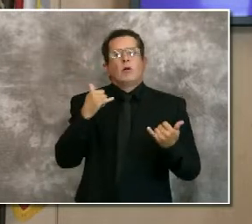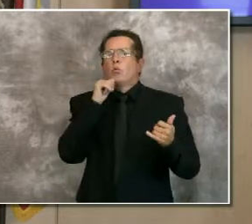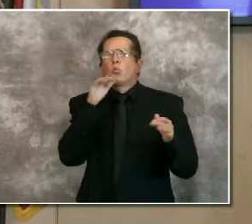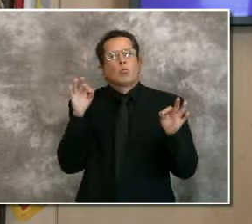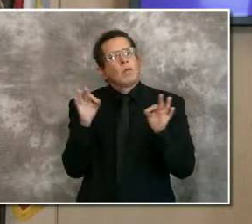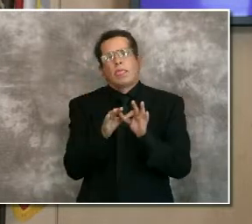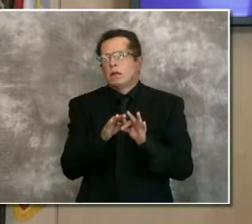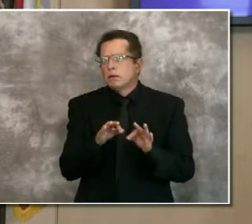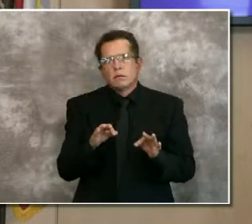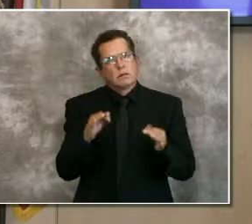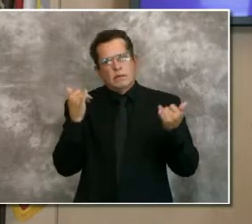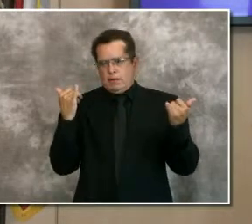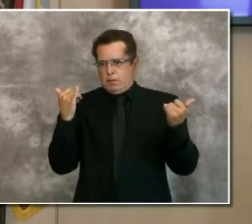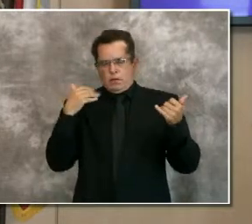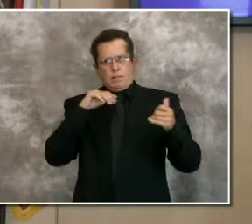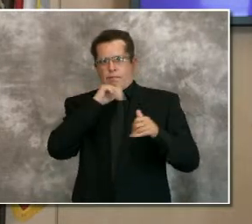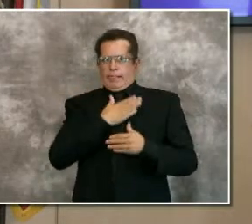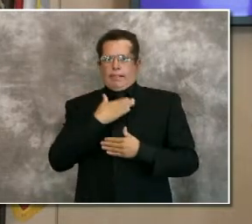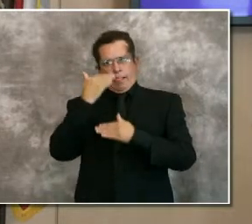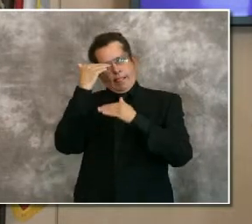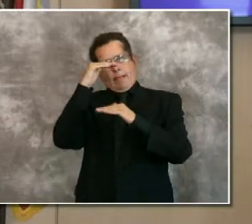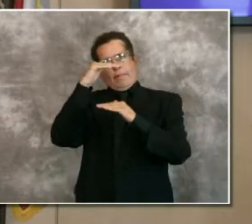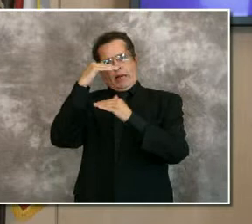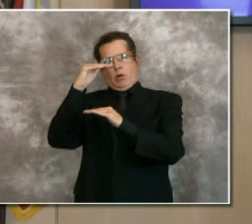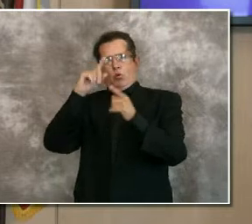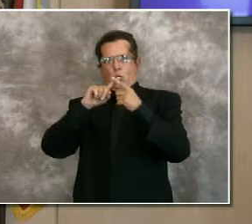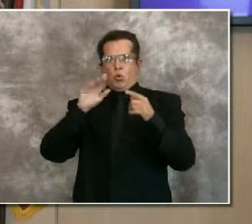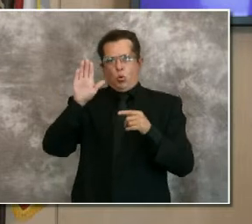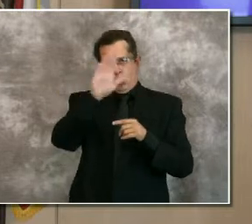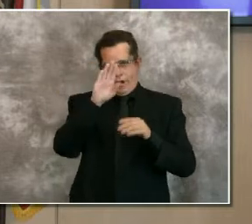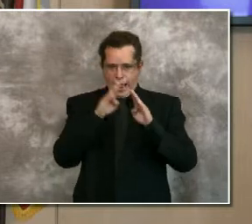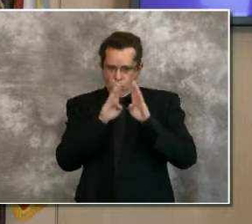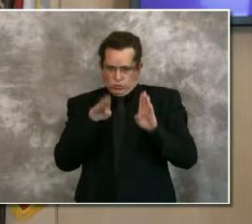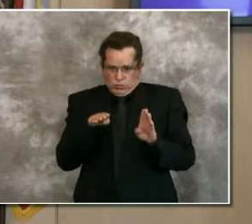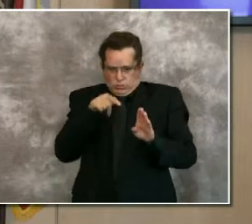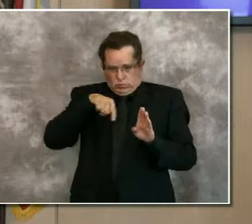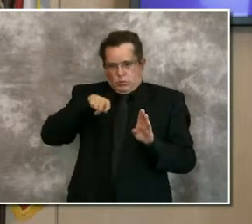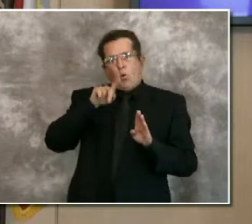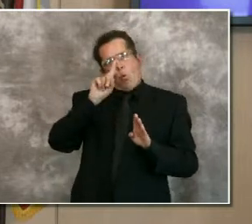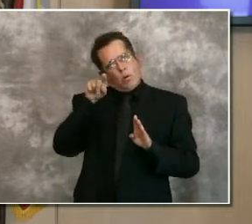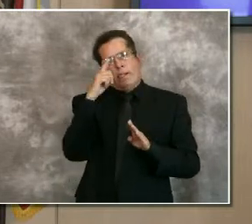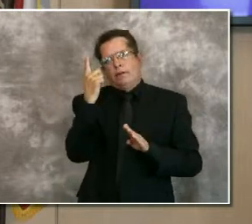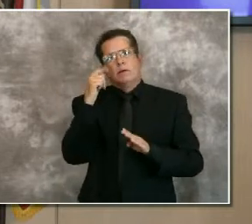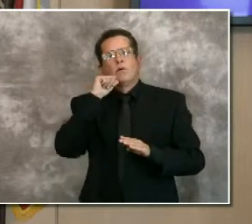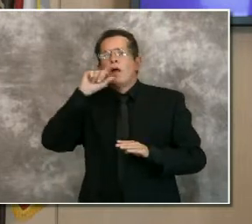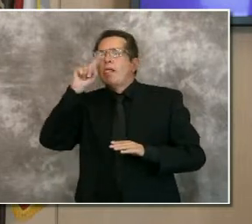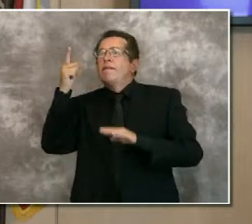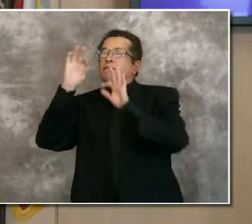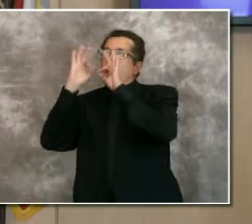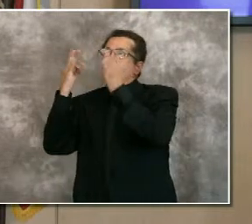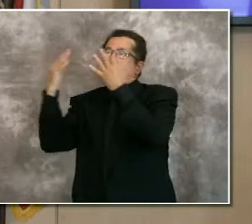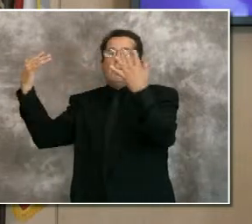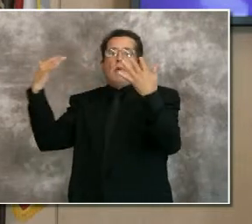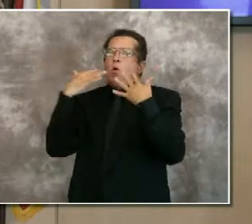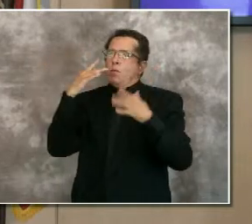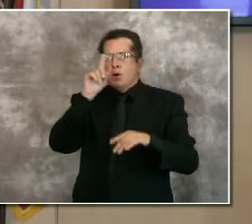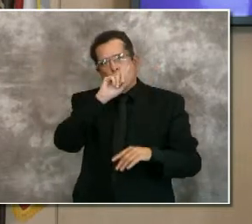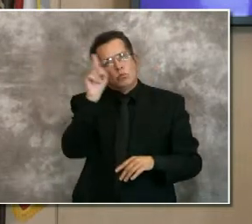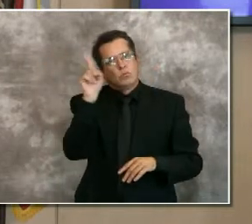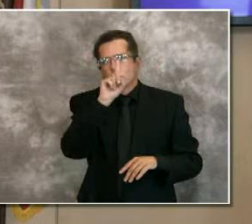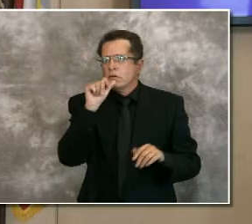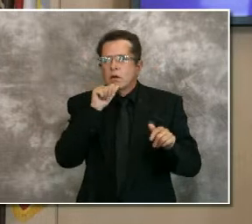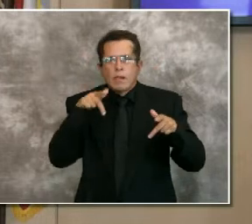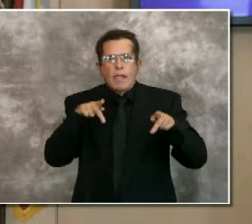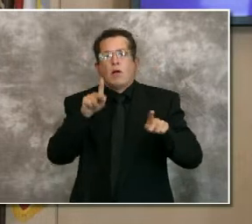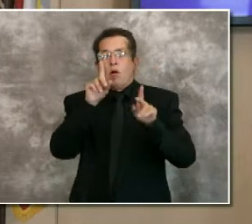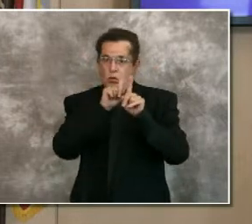Please limit July 4th celebrations to only members of your household. And if you're 65 or older, you need